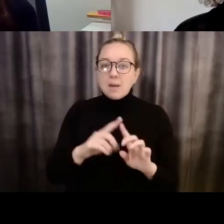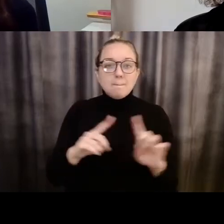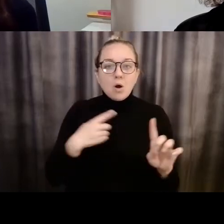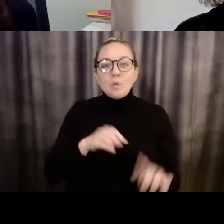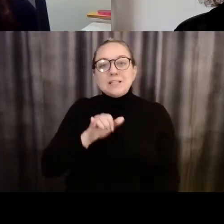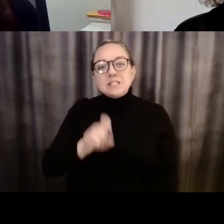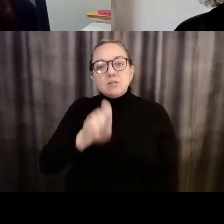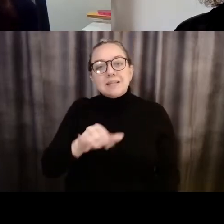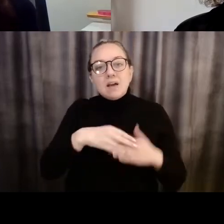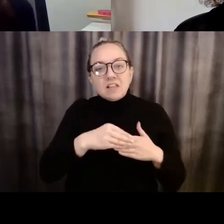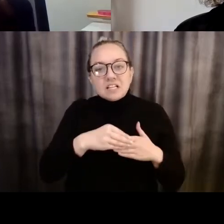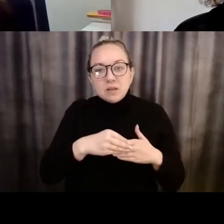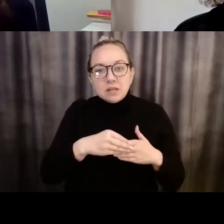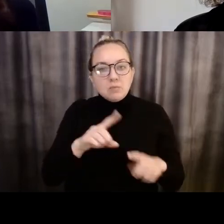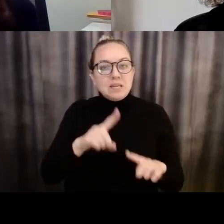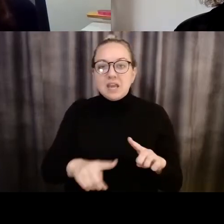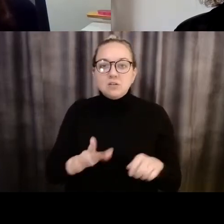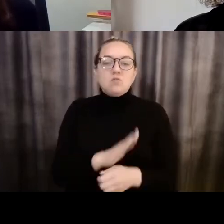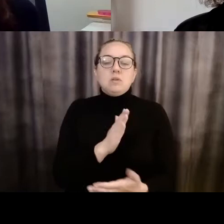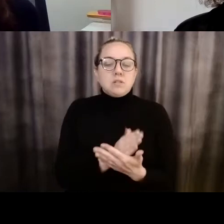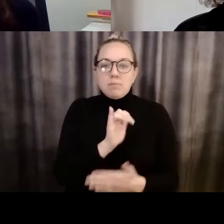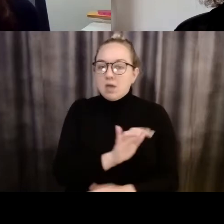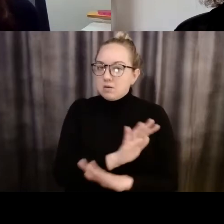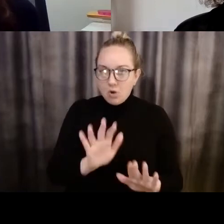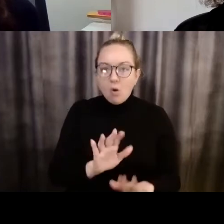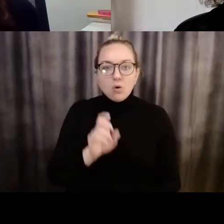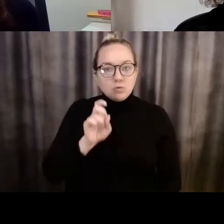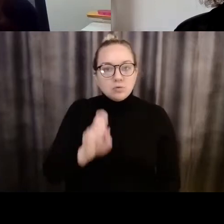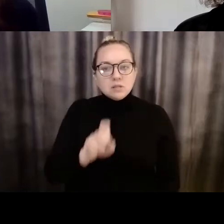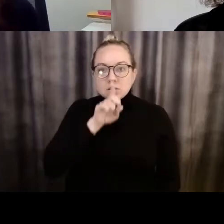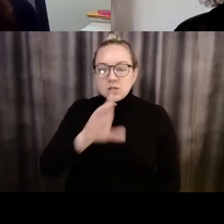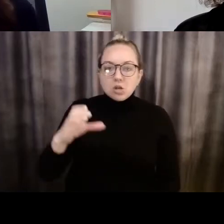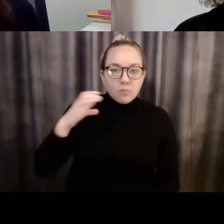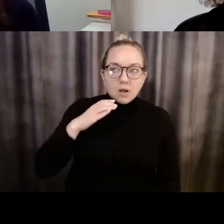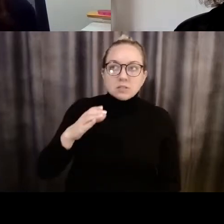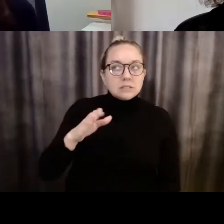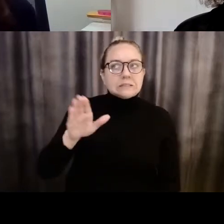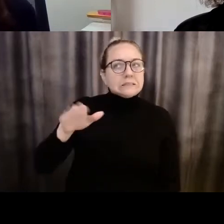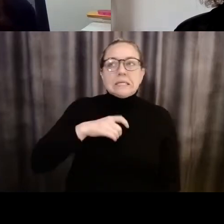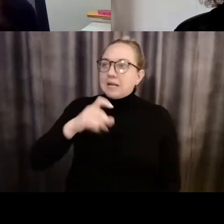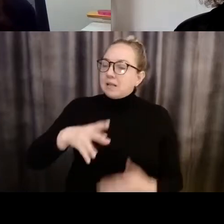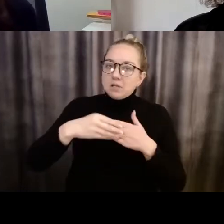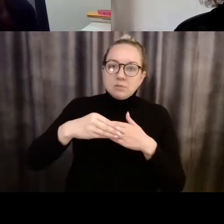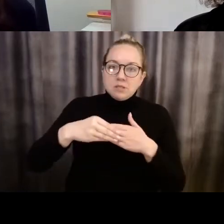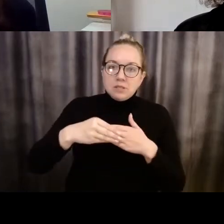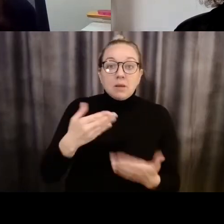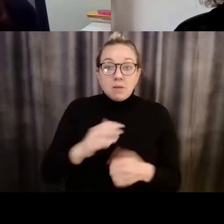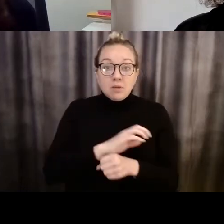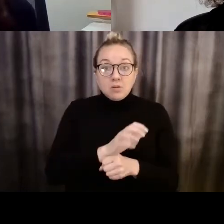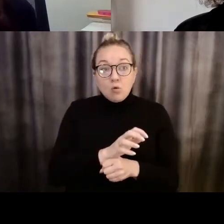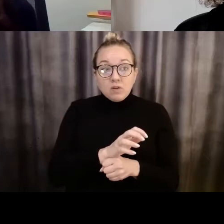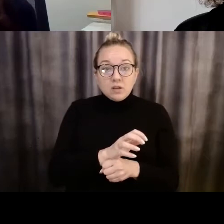them to really speak up about that flexibility that they need. Like Nicole was saying, right? Not because the pandemic is gone or we're back to the office means that our